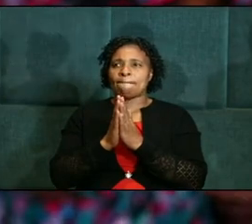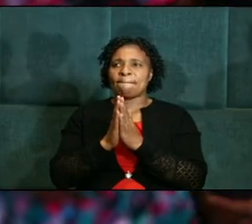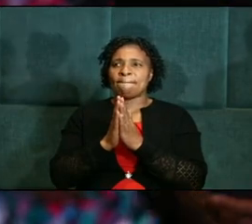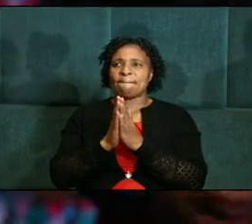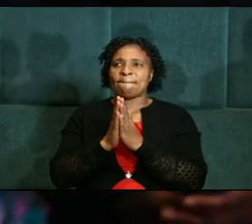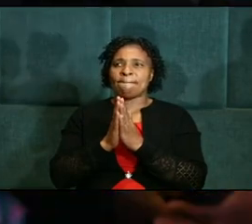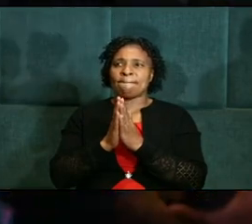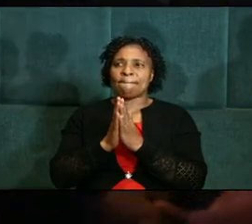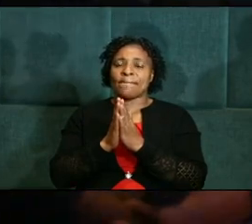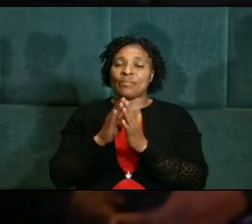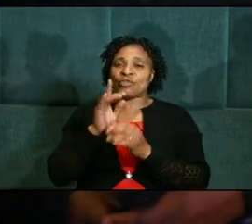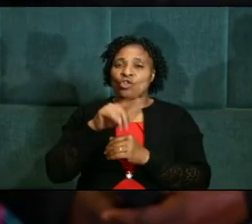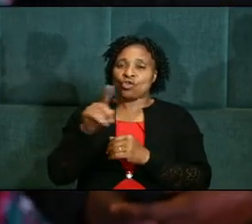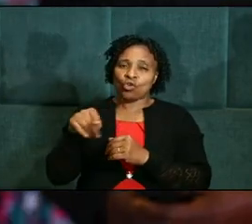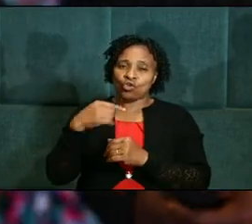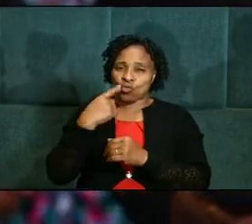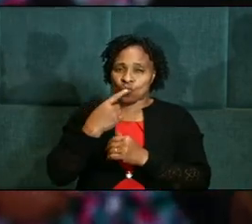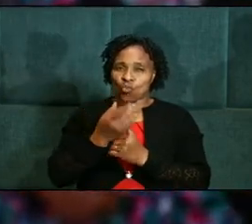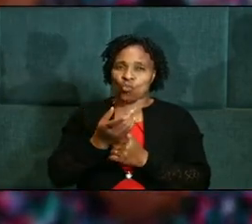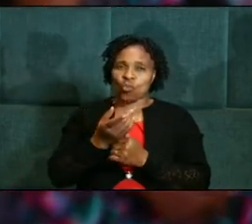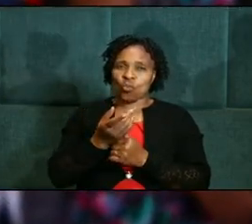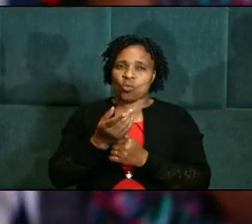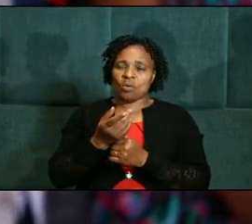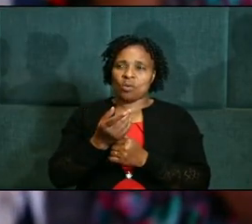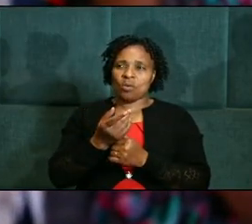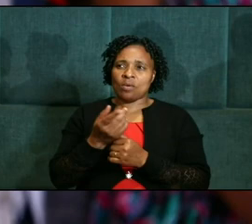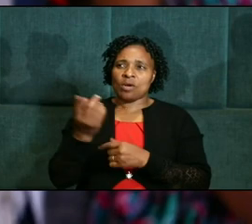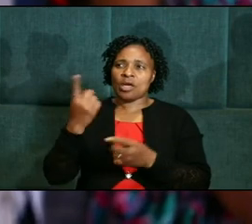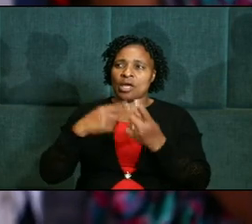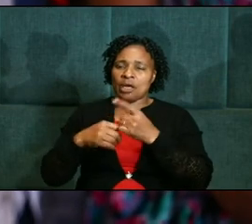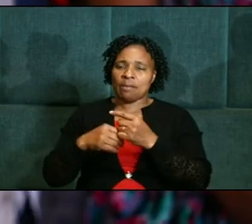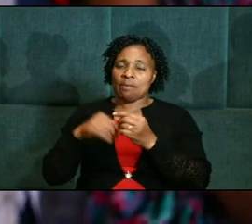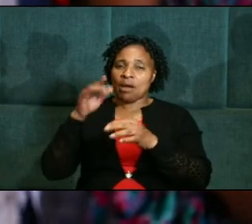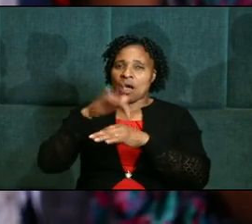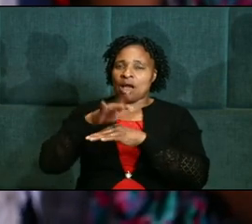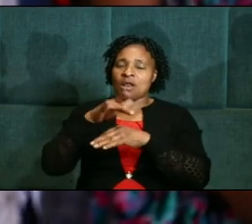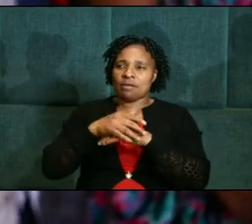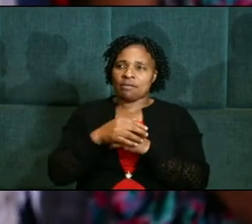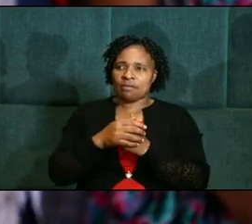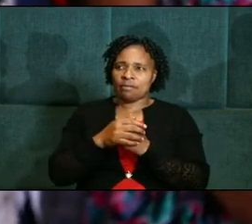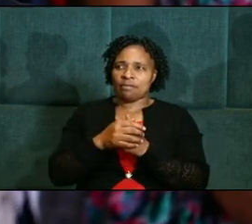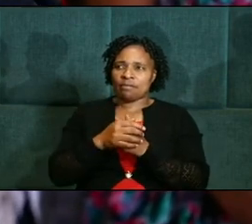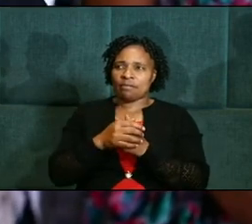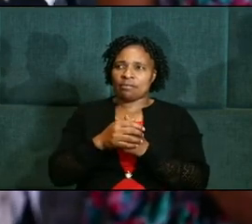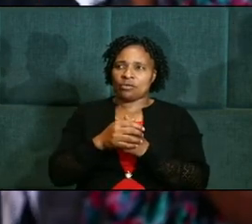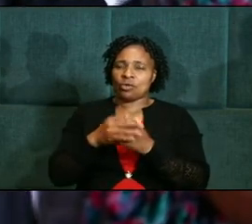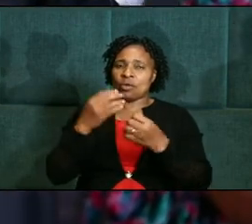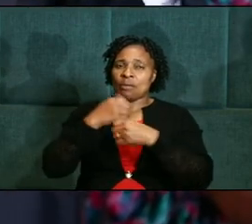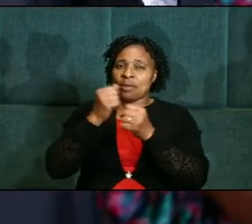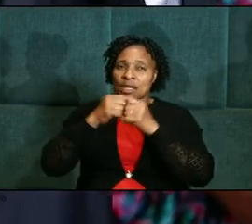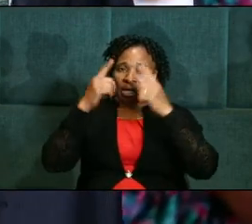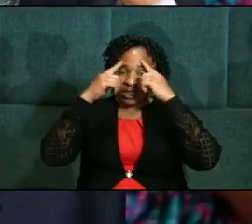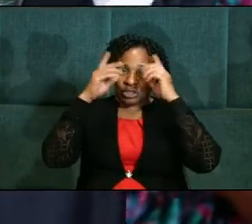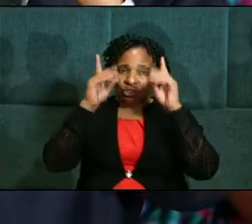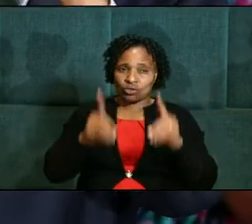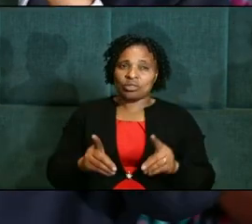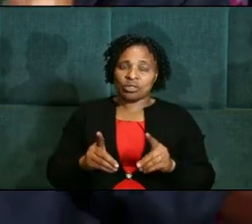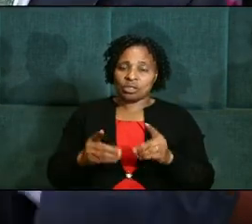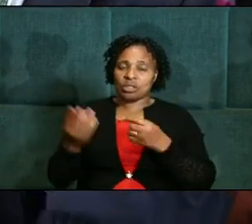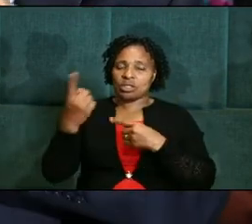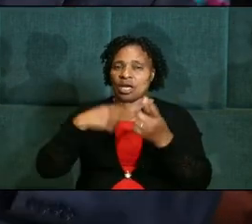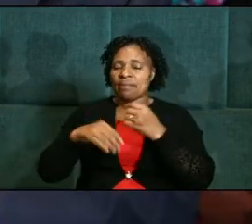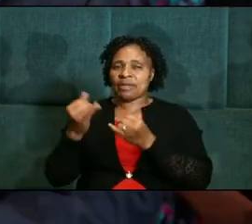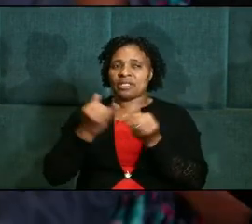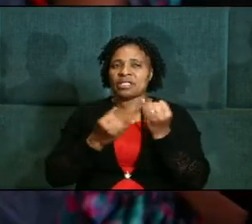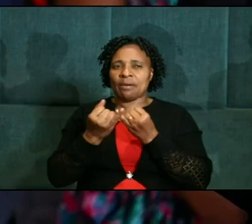Those who came up early, make a decision that this coming Sabbath they